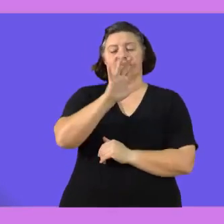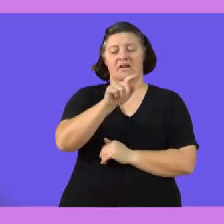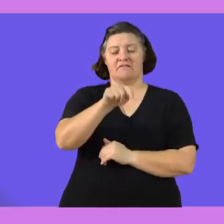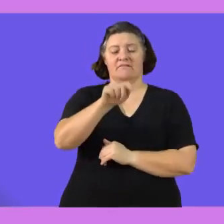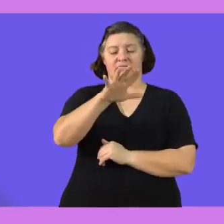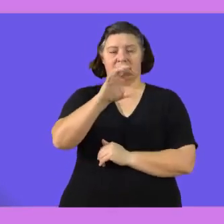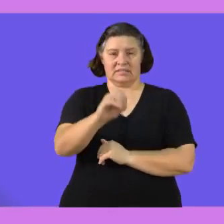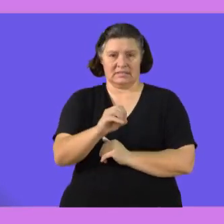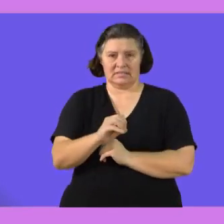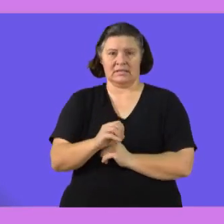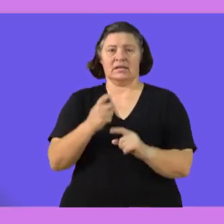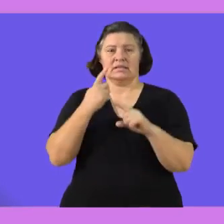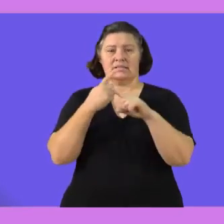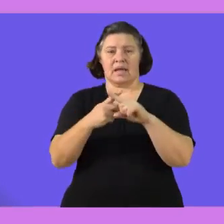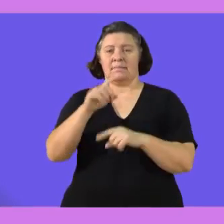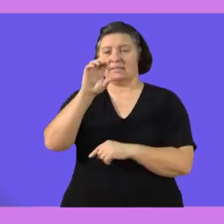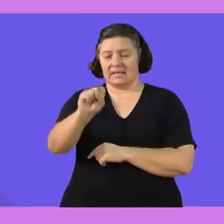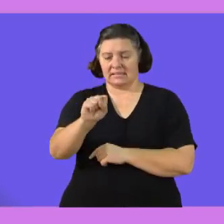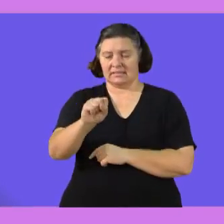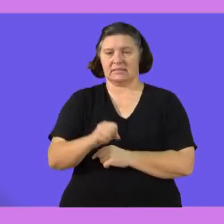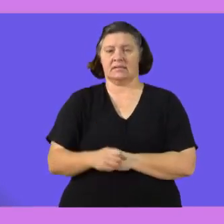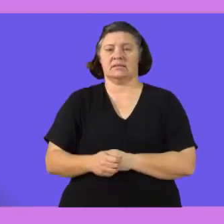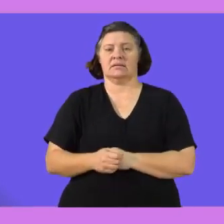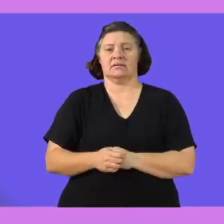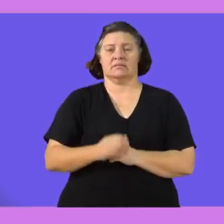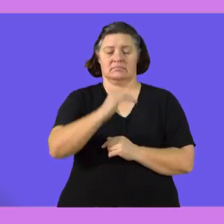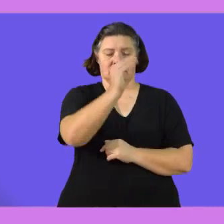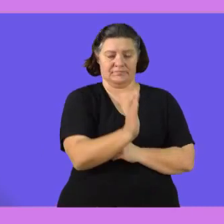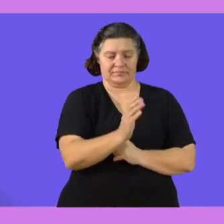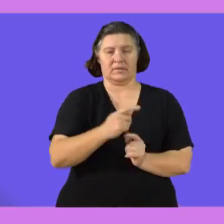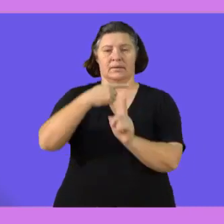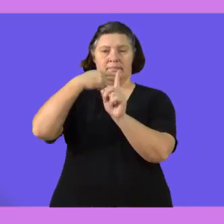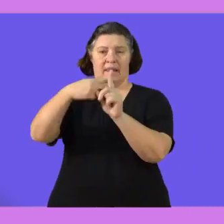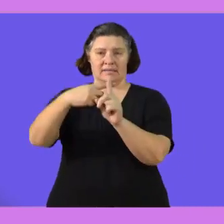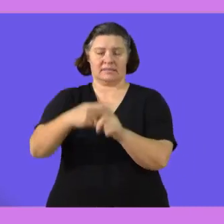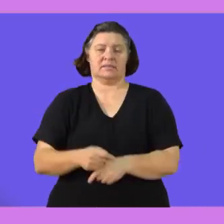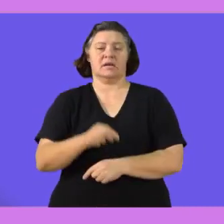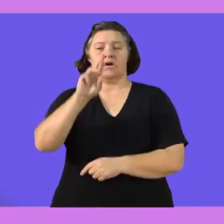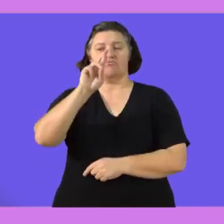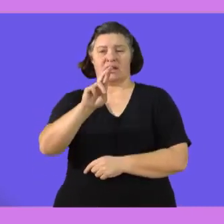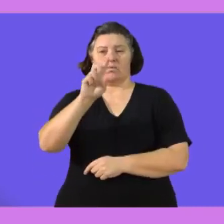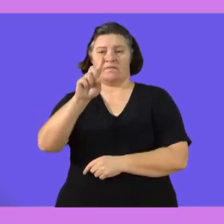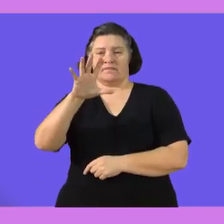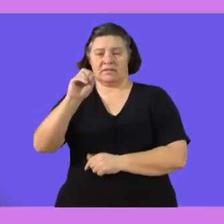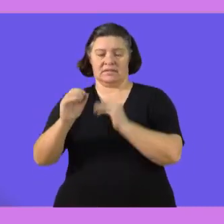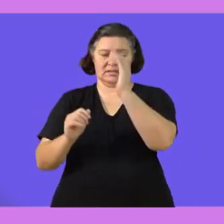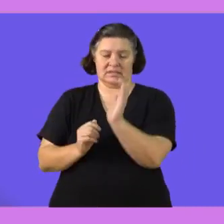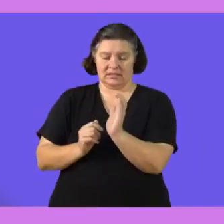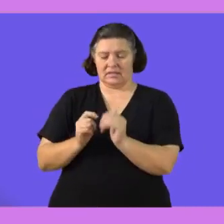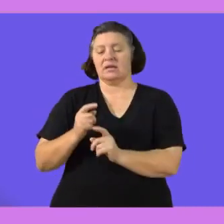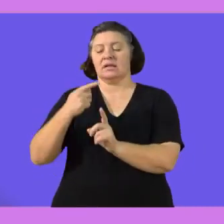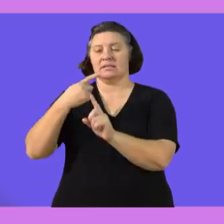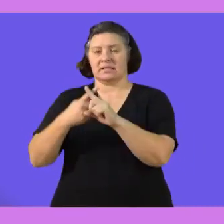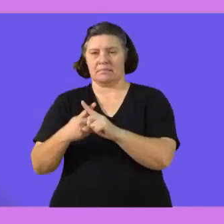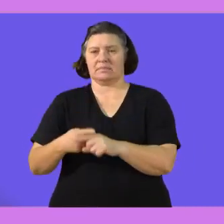rand multiplied by S plus 1.50 rand multiplied